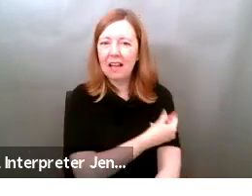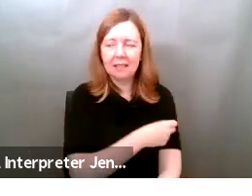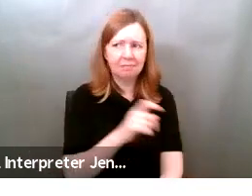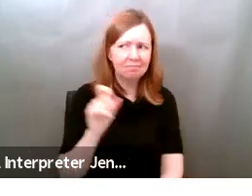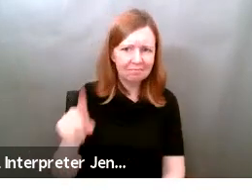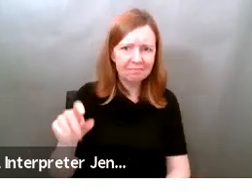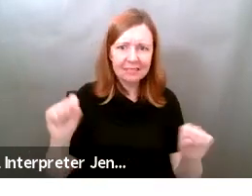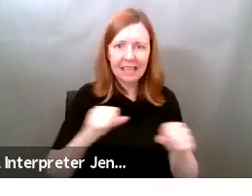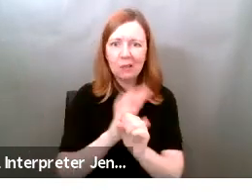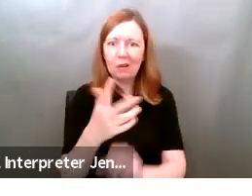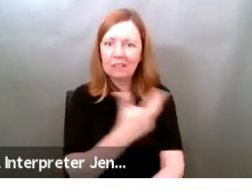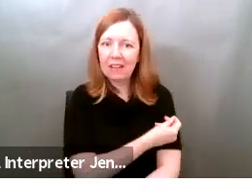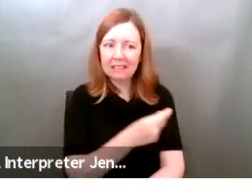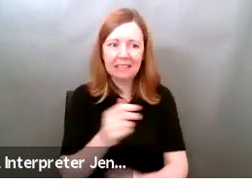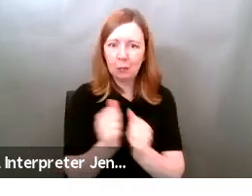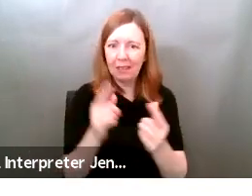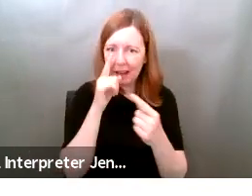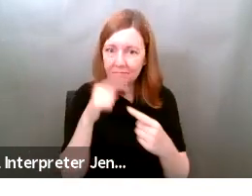get the COVID vaccine safely?